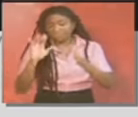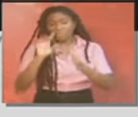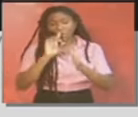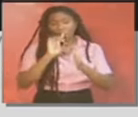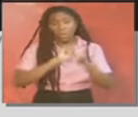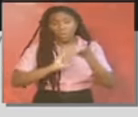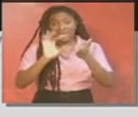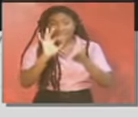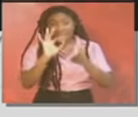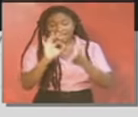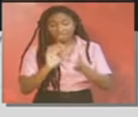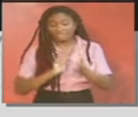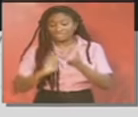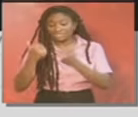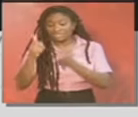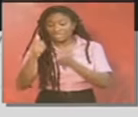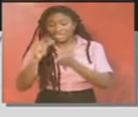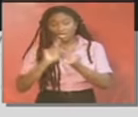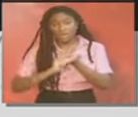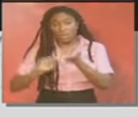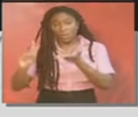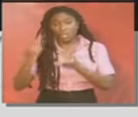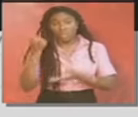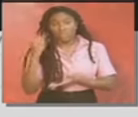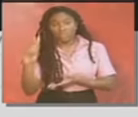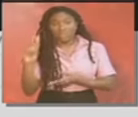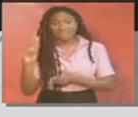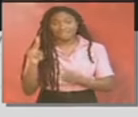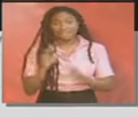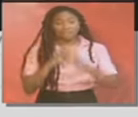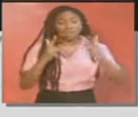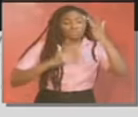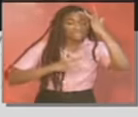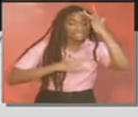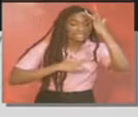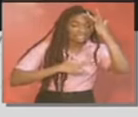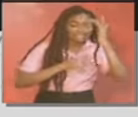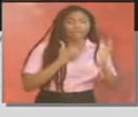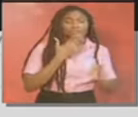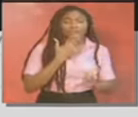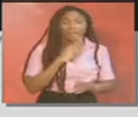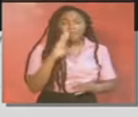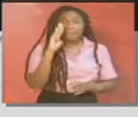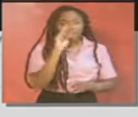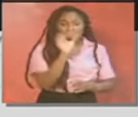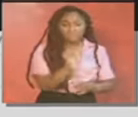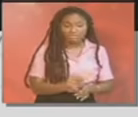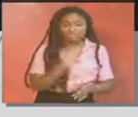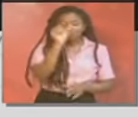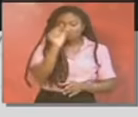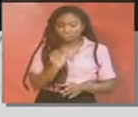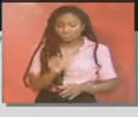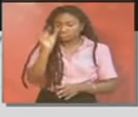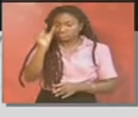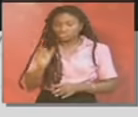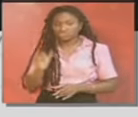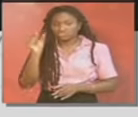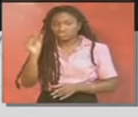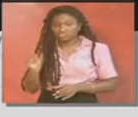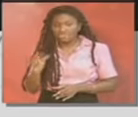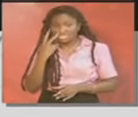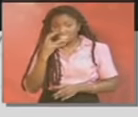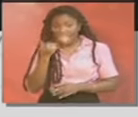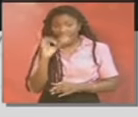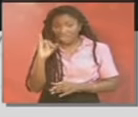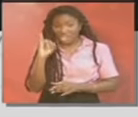in grey to week 11 in yellow and week 12 in blue. And we see quite clearly here the numbers of cases in Caroni